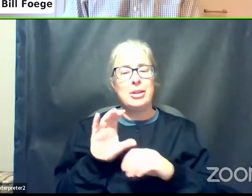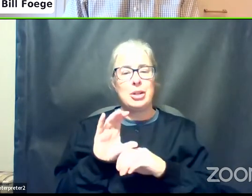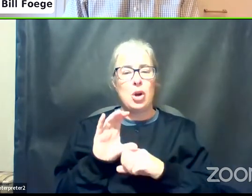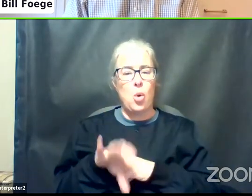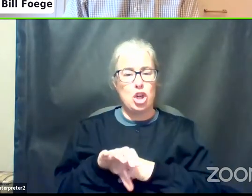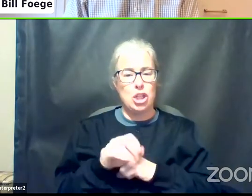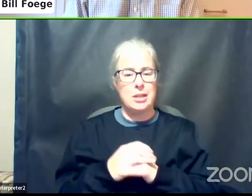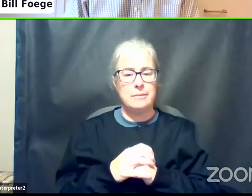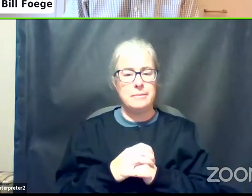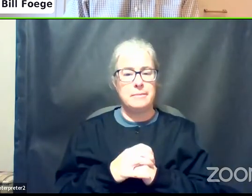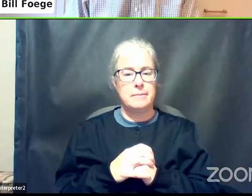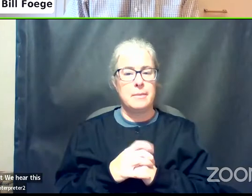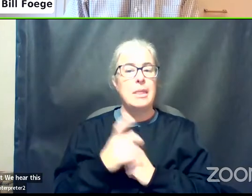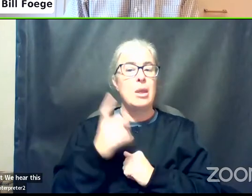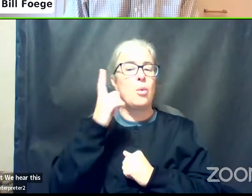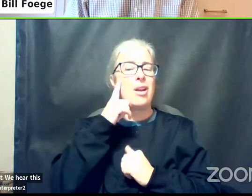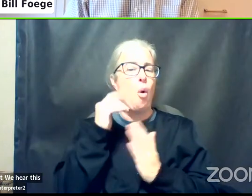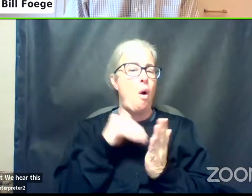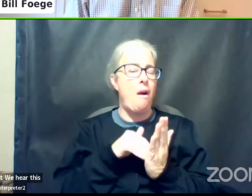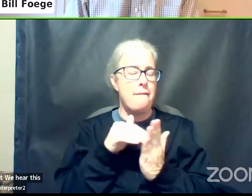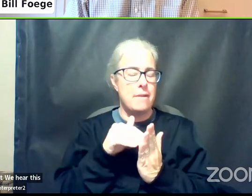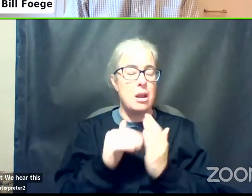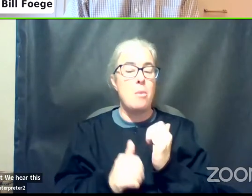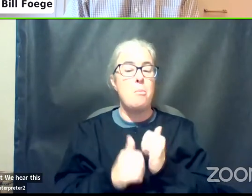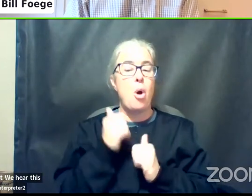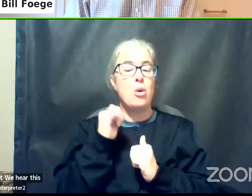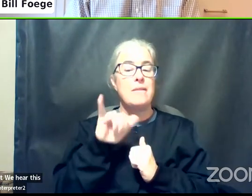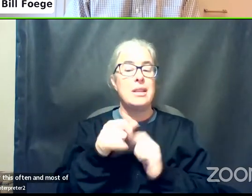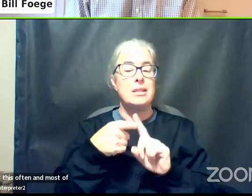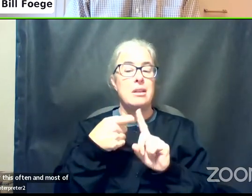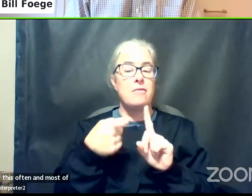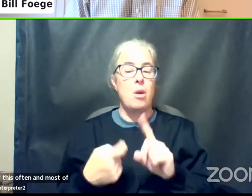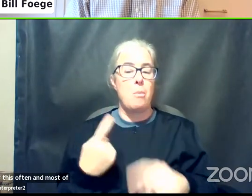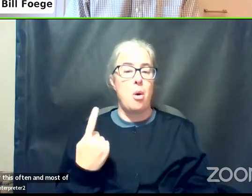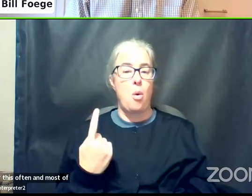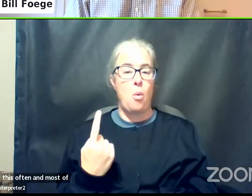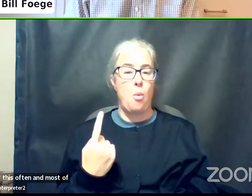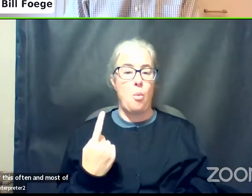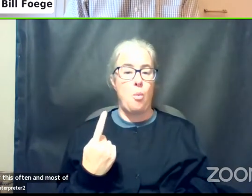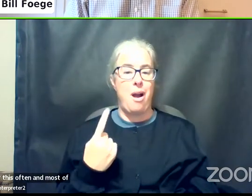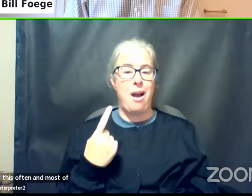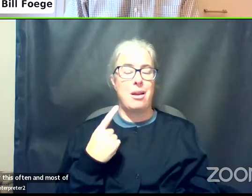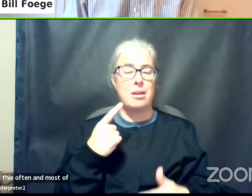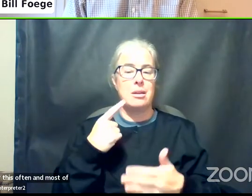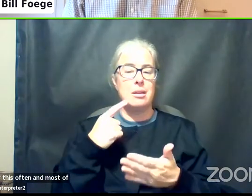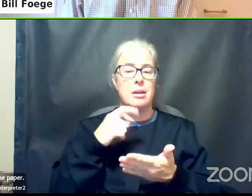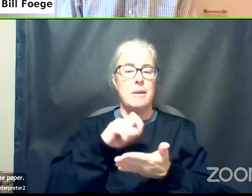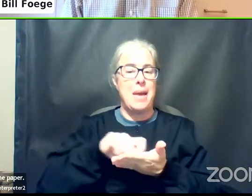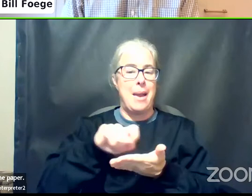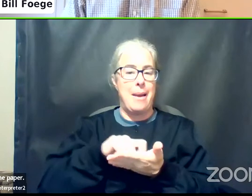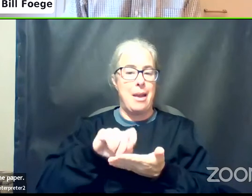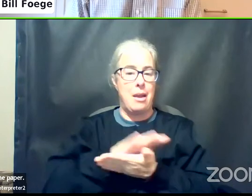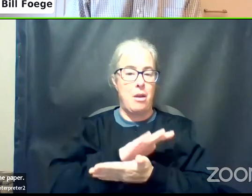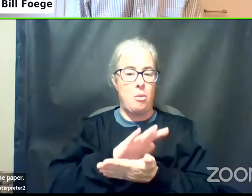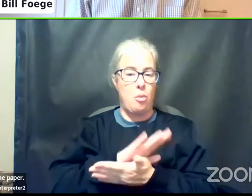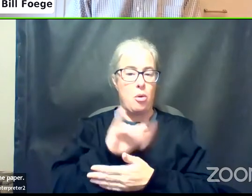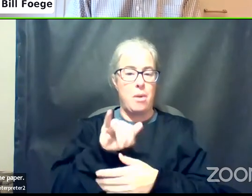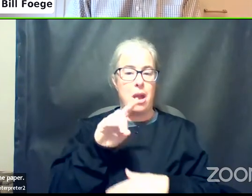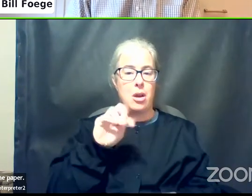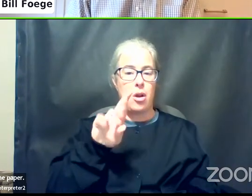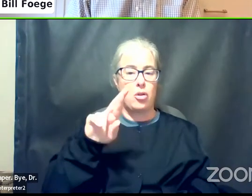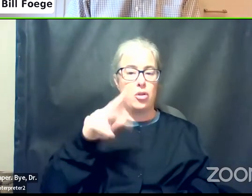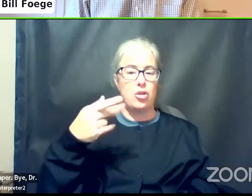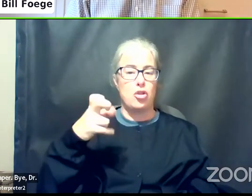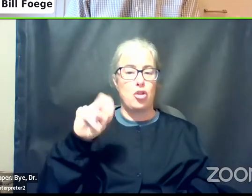we hear this often and most of this comes from one paper by uh Dr Greeno